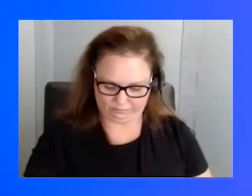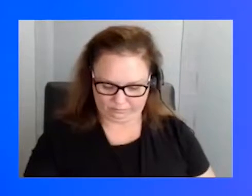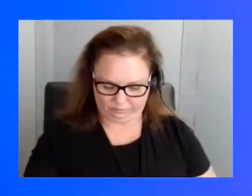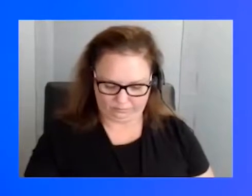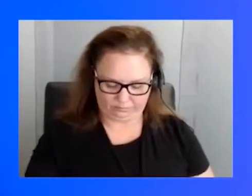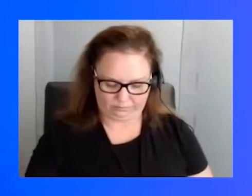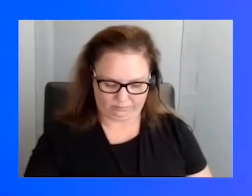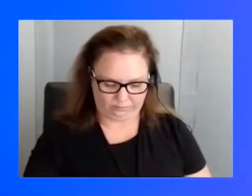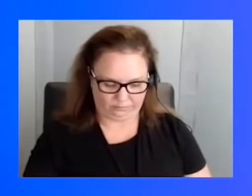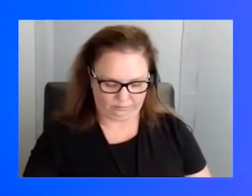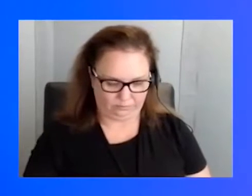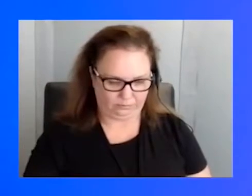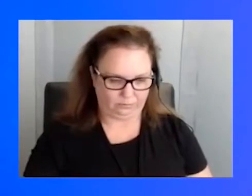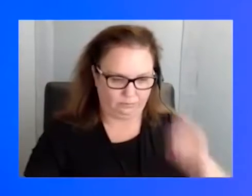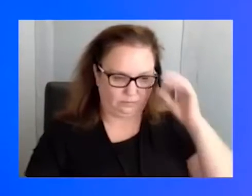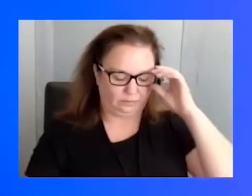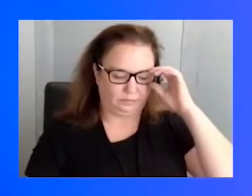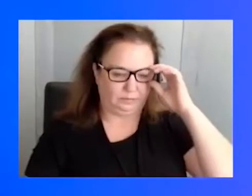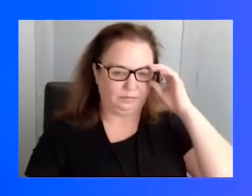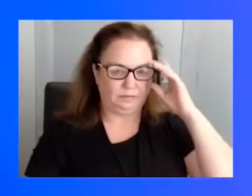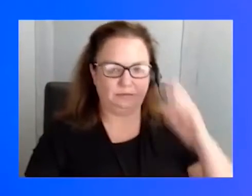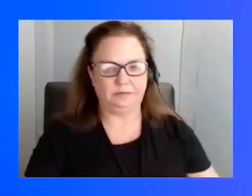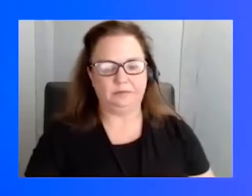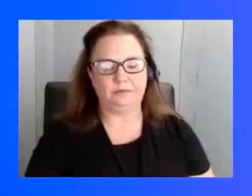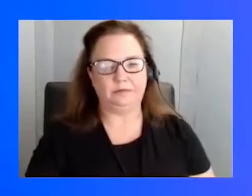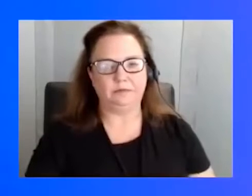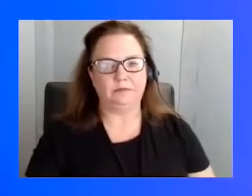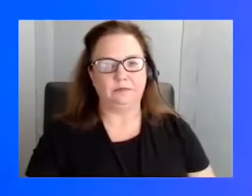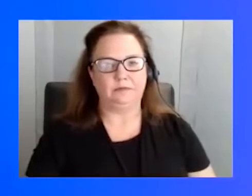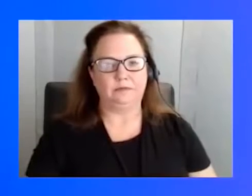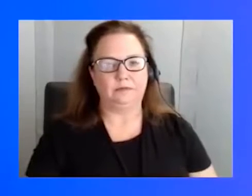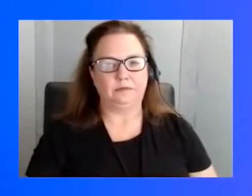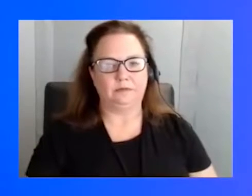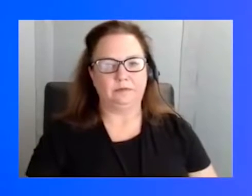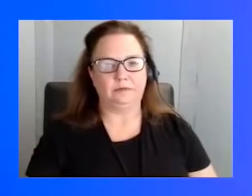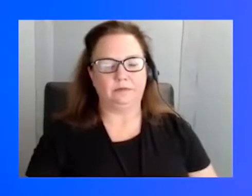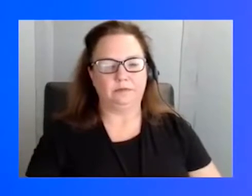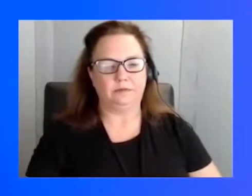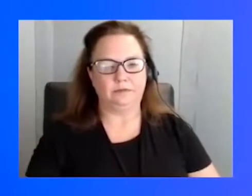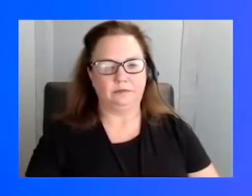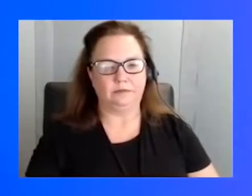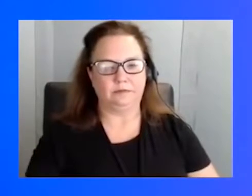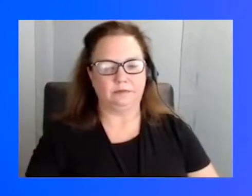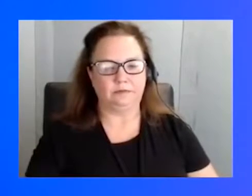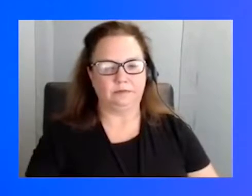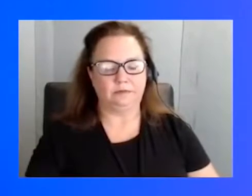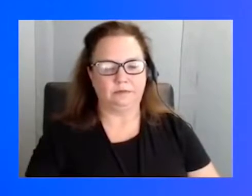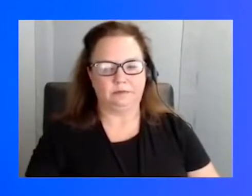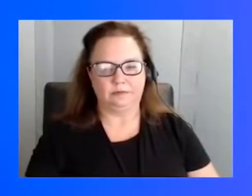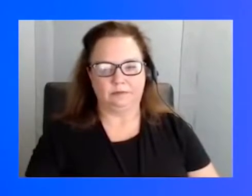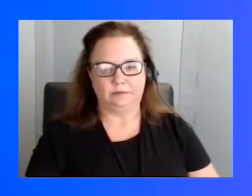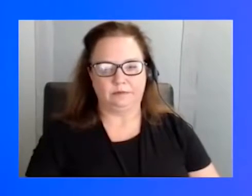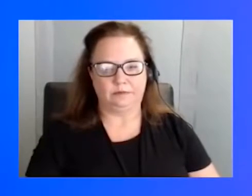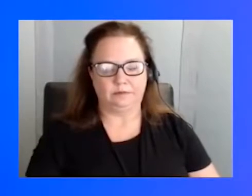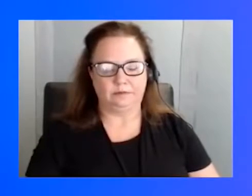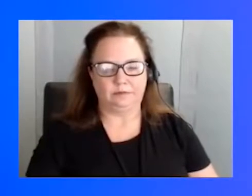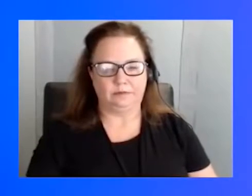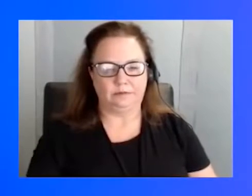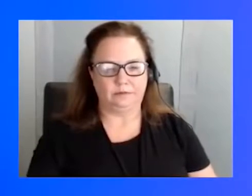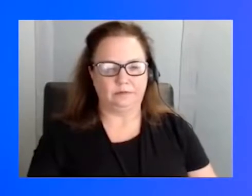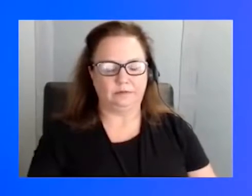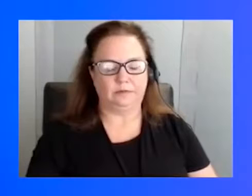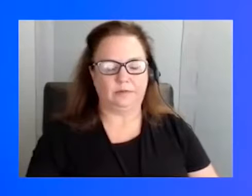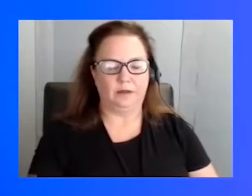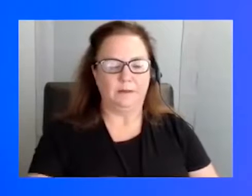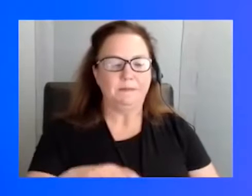trying to multitask. So then the next question that we want to have before we go to our graphic questions, Betsy says,